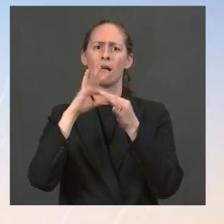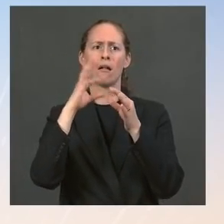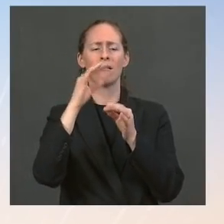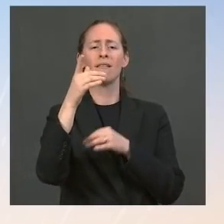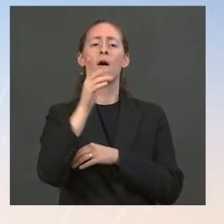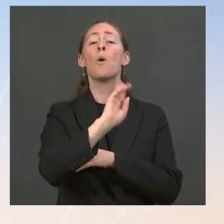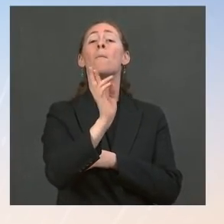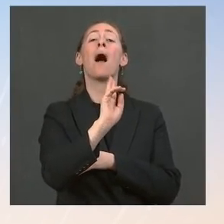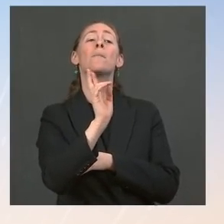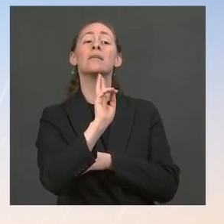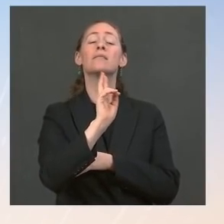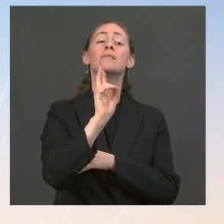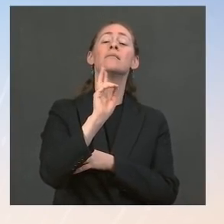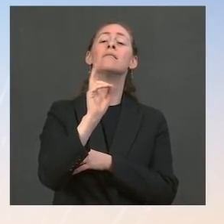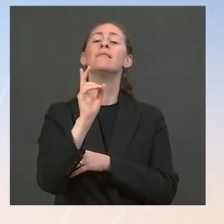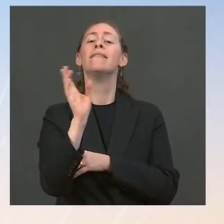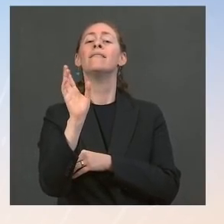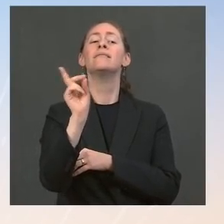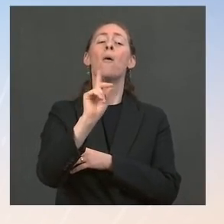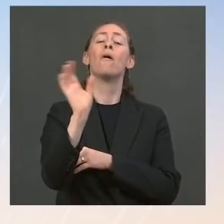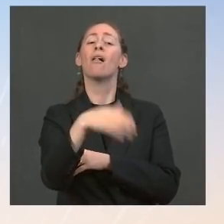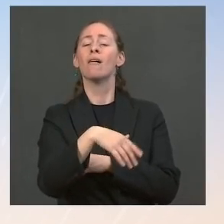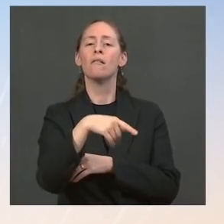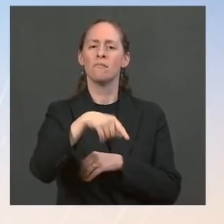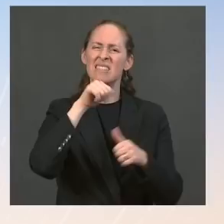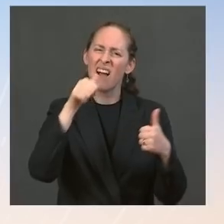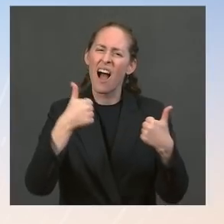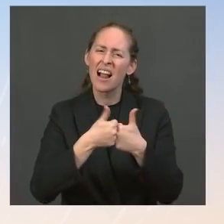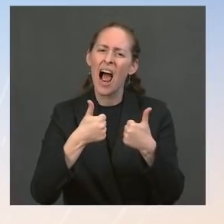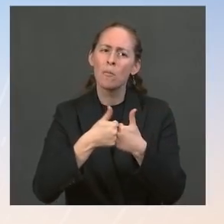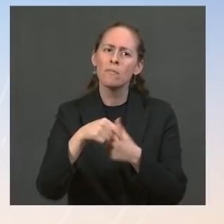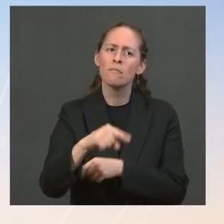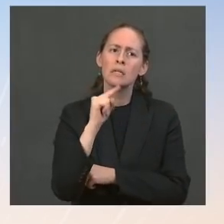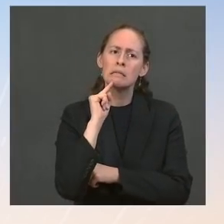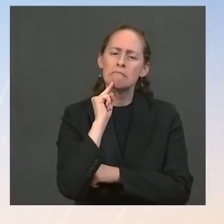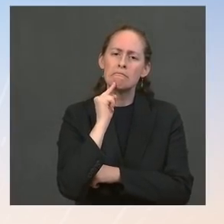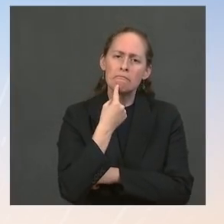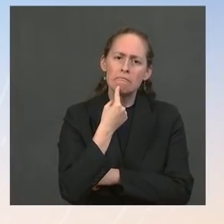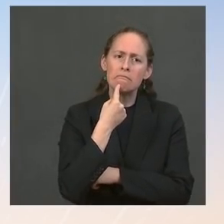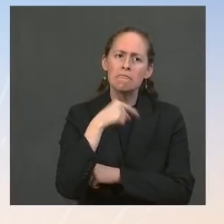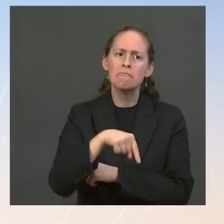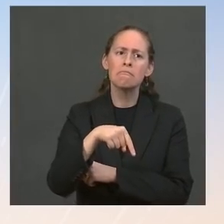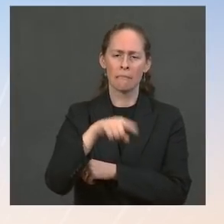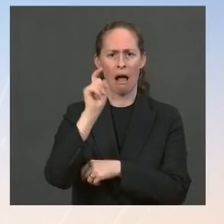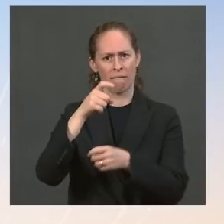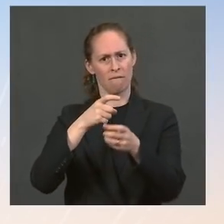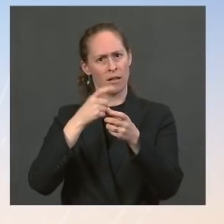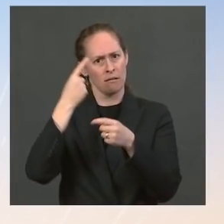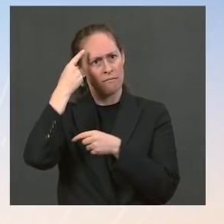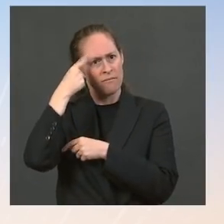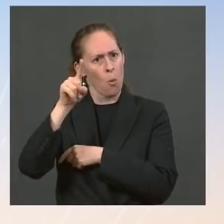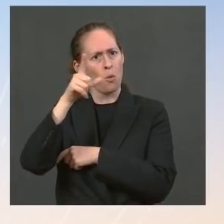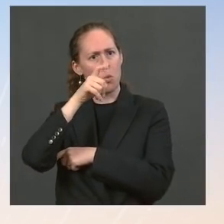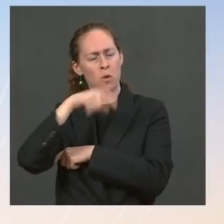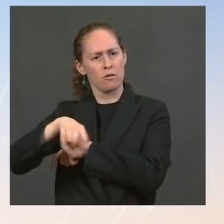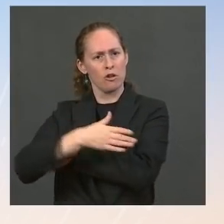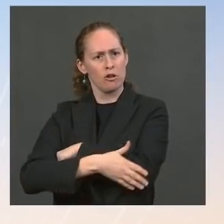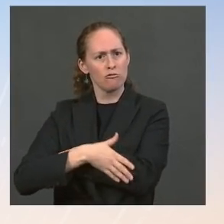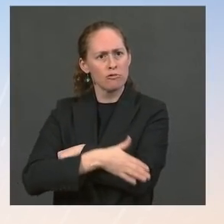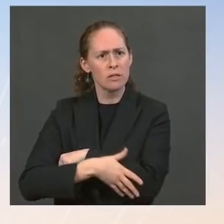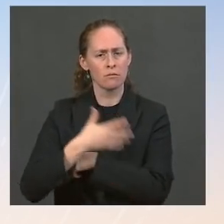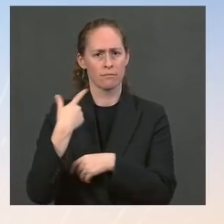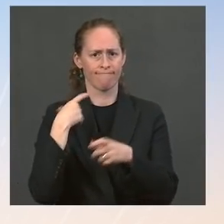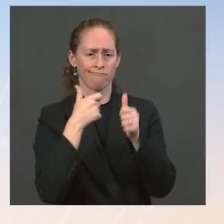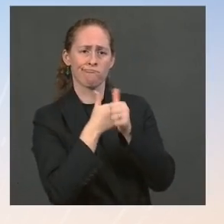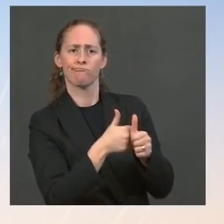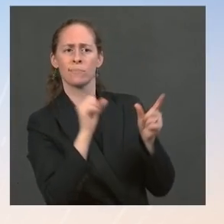they should be. This is not a game. This is the full faith and credit of the United States. We're working with Leader Schumer on a path forward. But beyond that, I don't